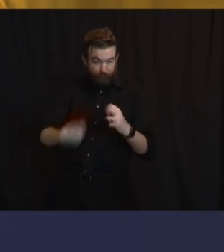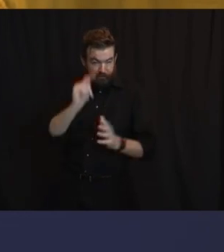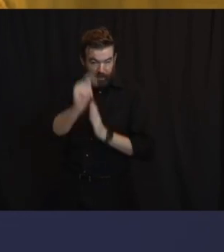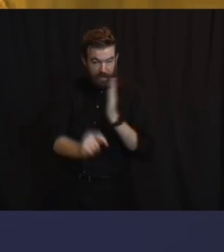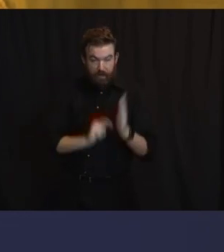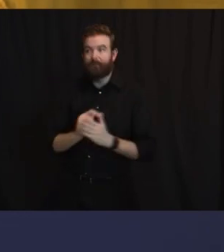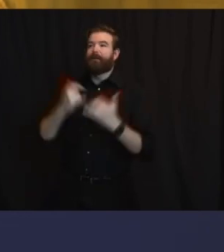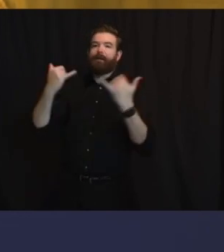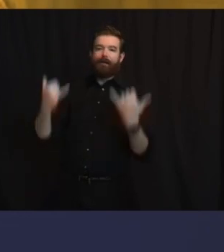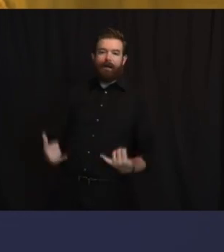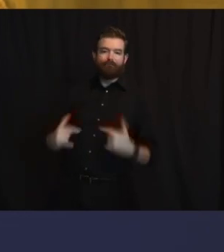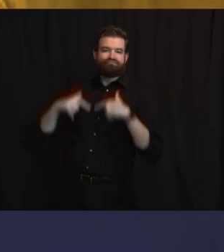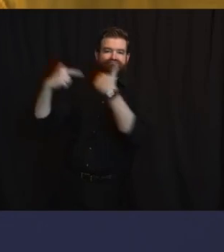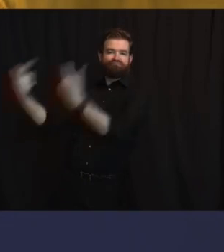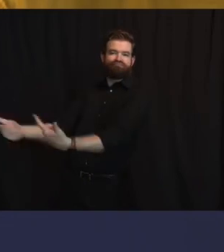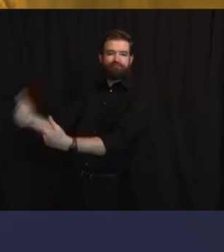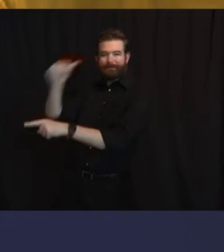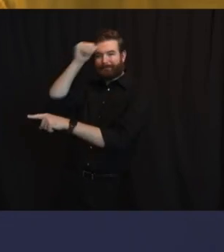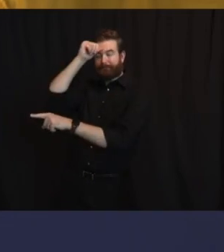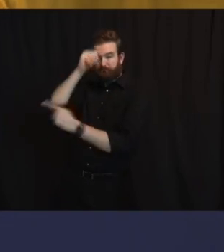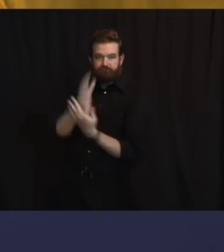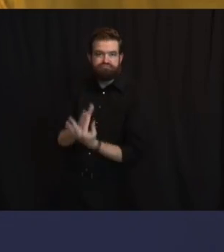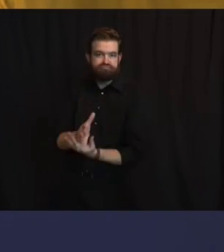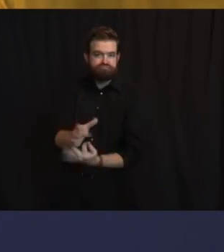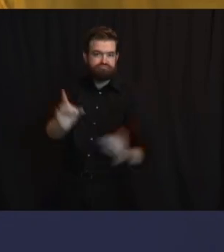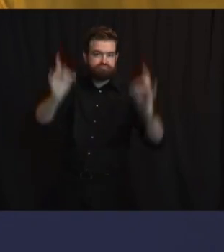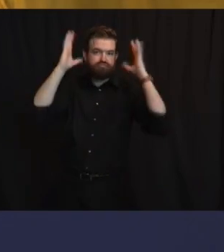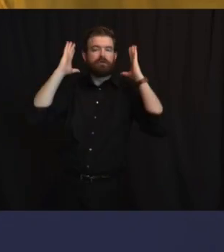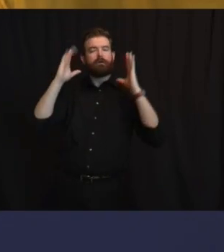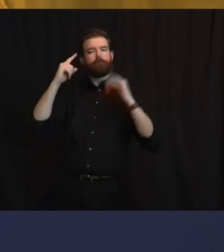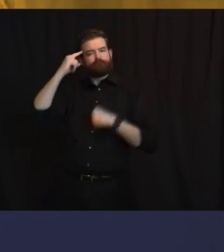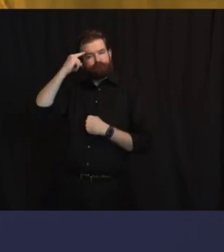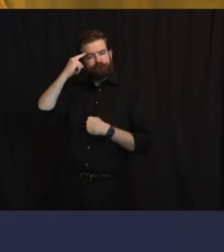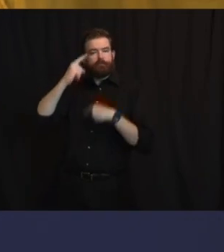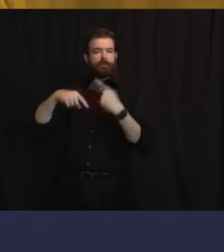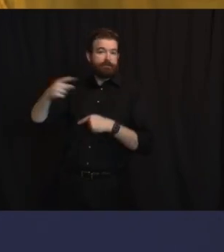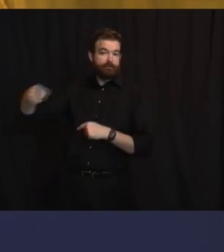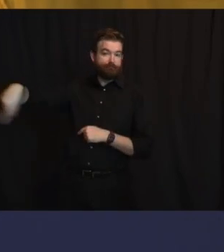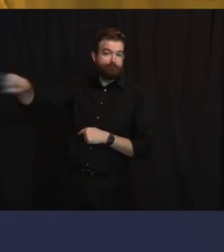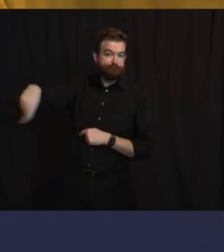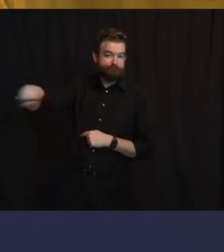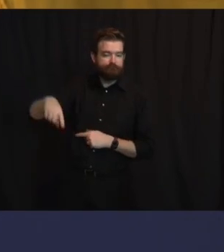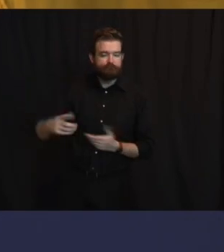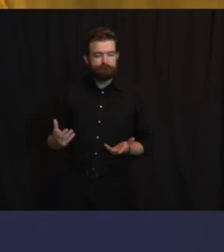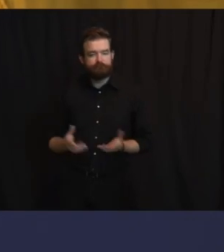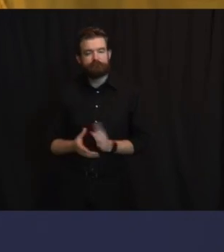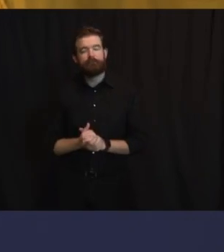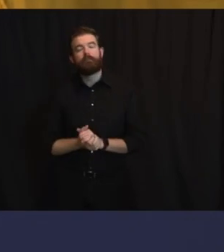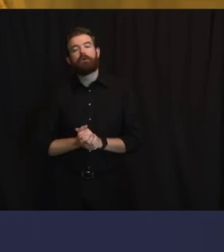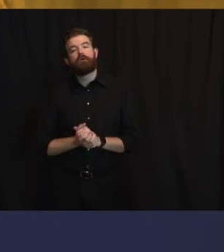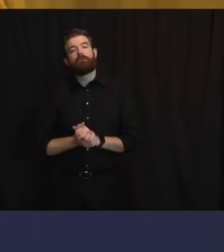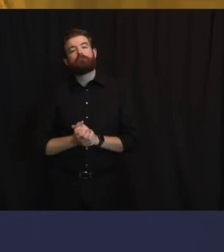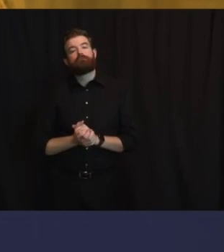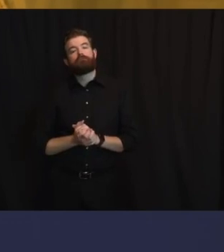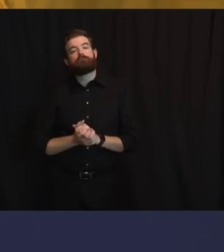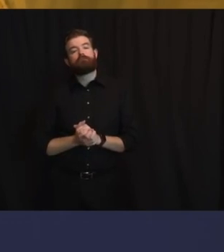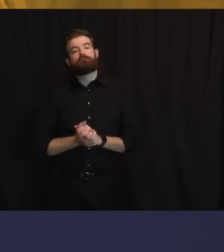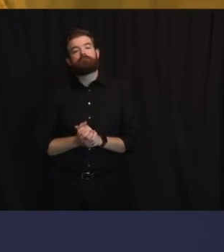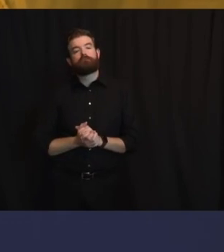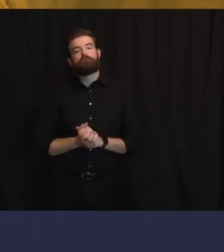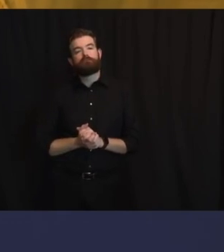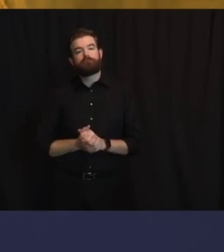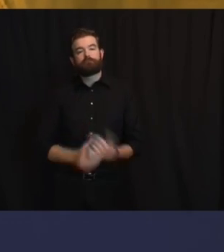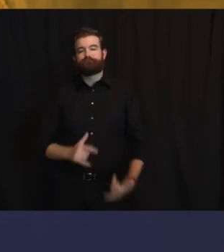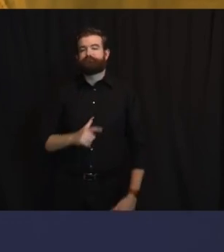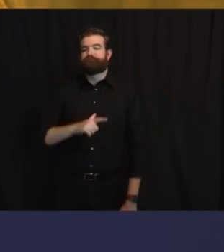sisters. Please keep them in your prayers. With that said, please help me welcome the woman who needs no introduction, the Commissioner